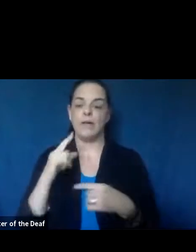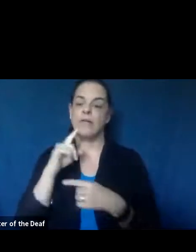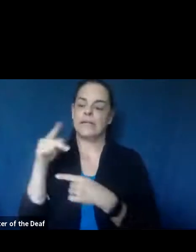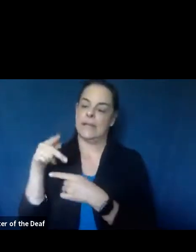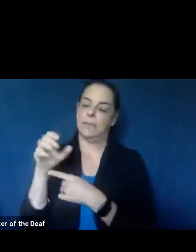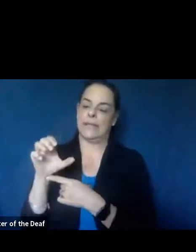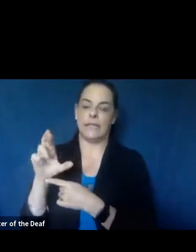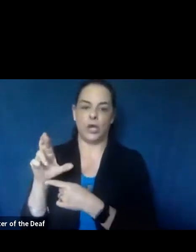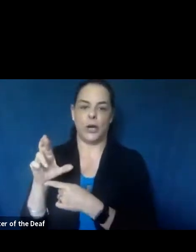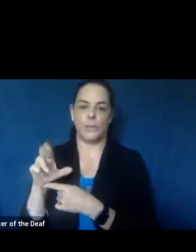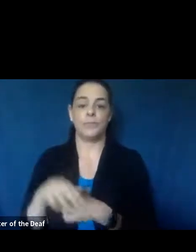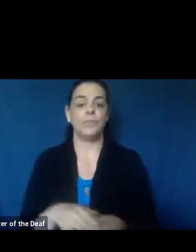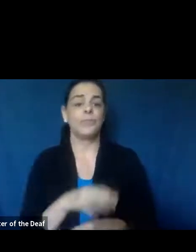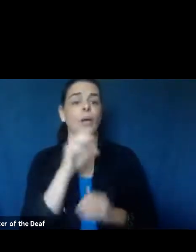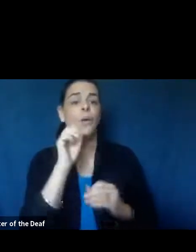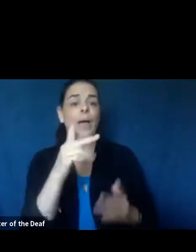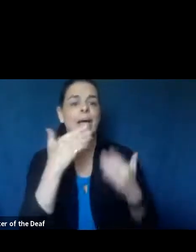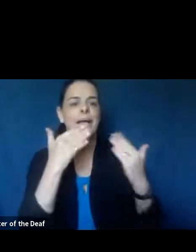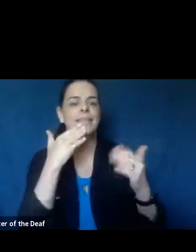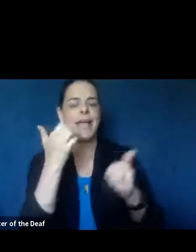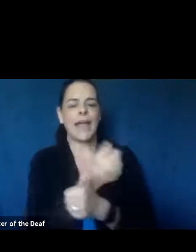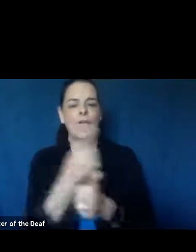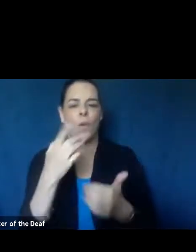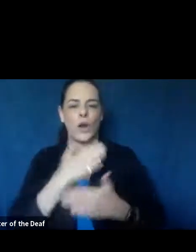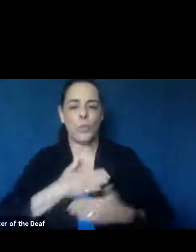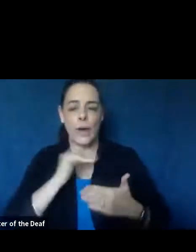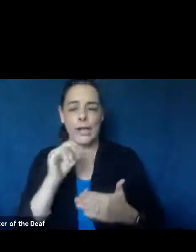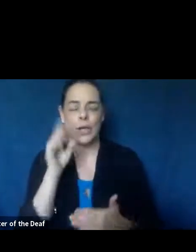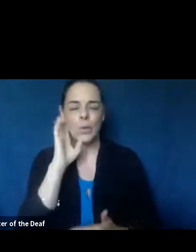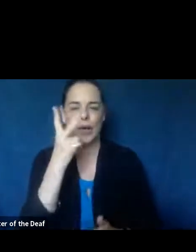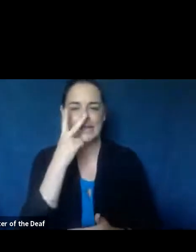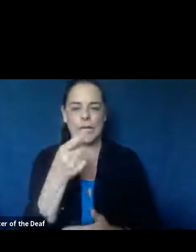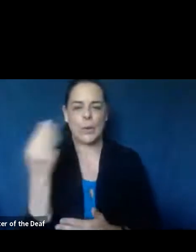Okay, great. Thank you, everybody. We appreciate it, and we will see you Monday at